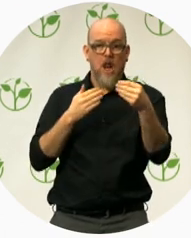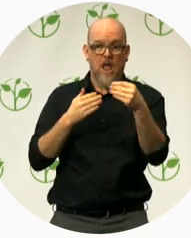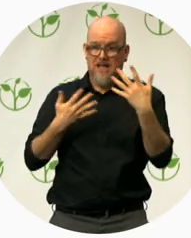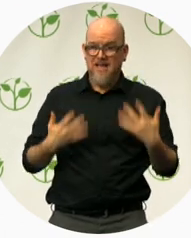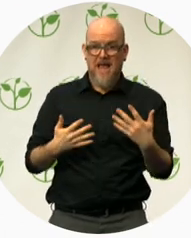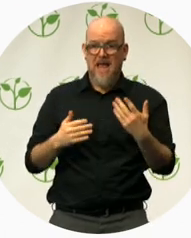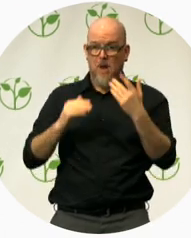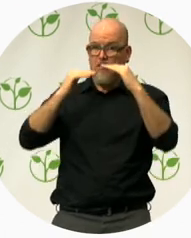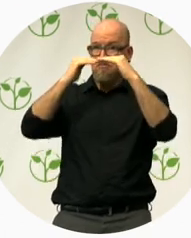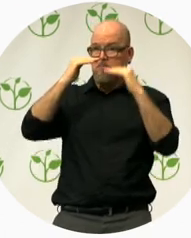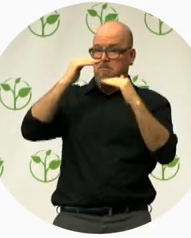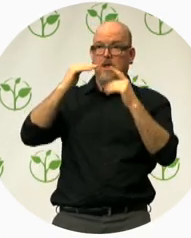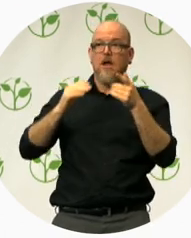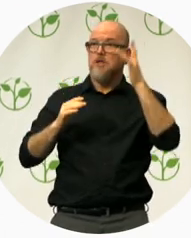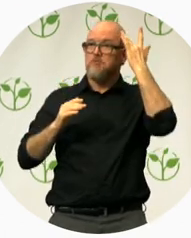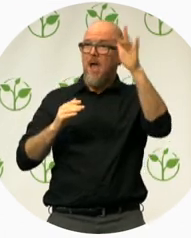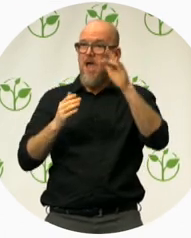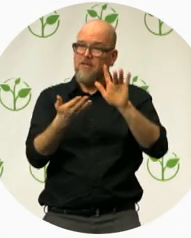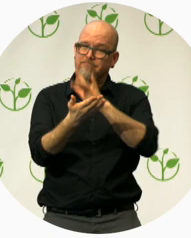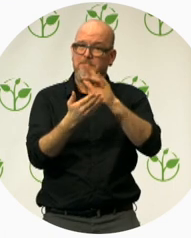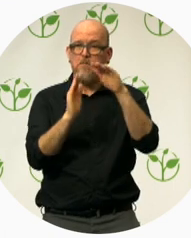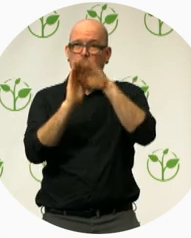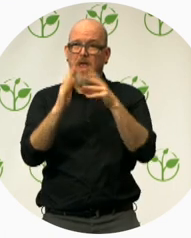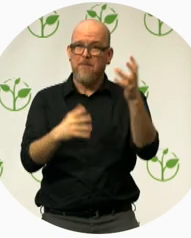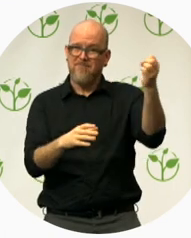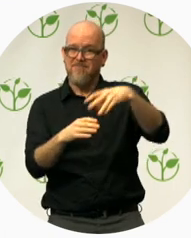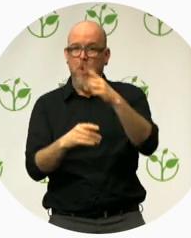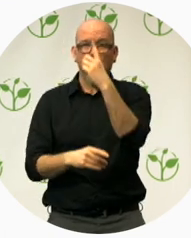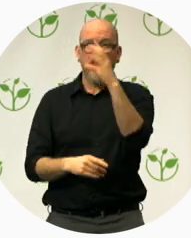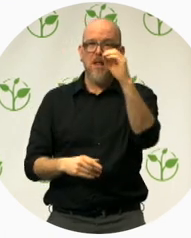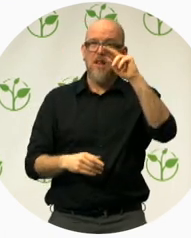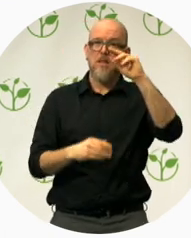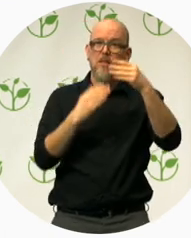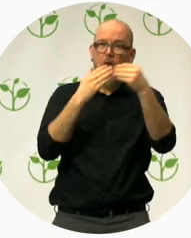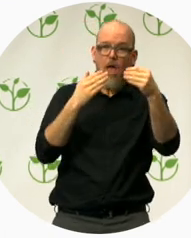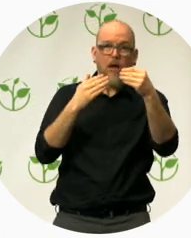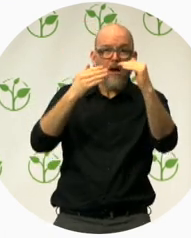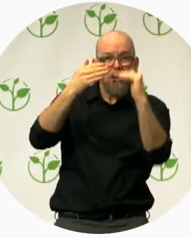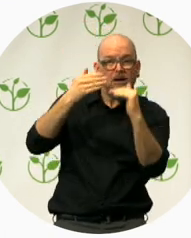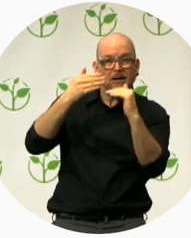only get this kind of images of the brain in hospitals or in